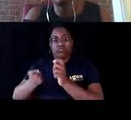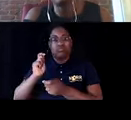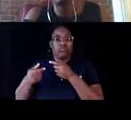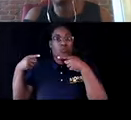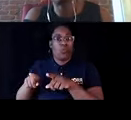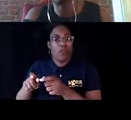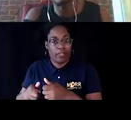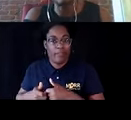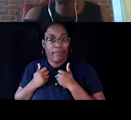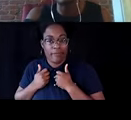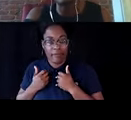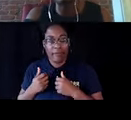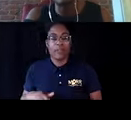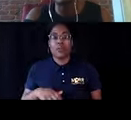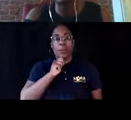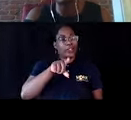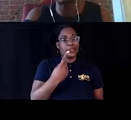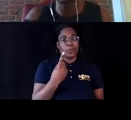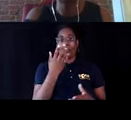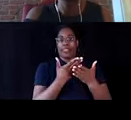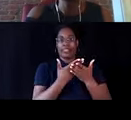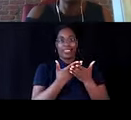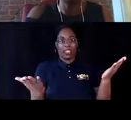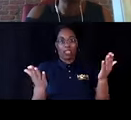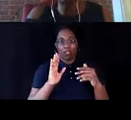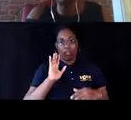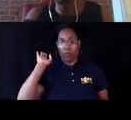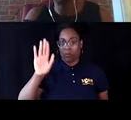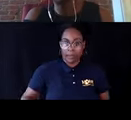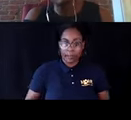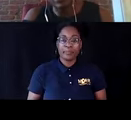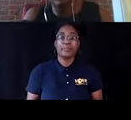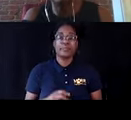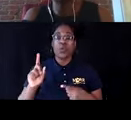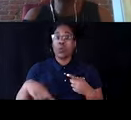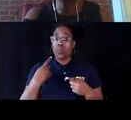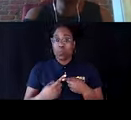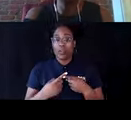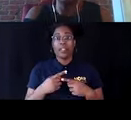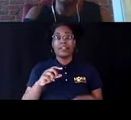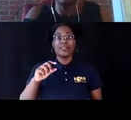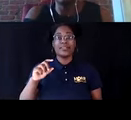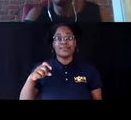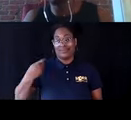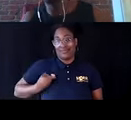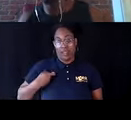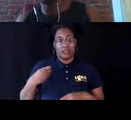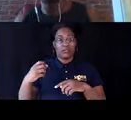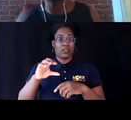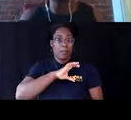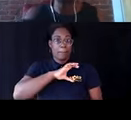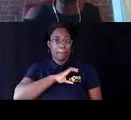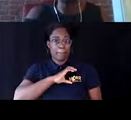the attention of Spanish authorities, they revealed that they were intersex, and that's one of the reasons that they were able to